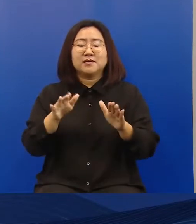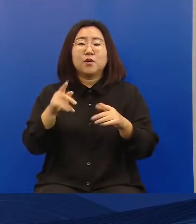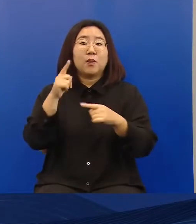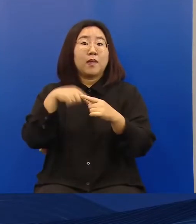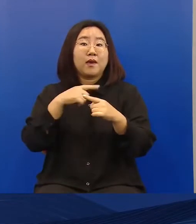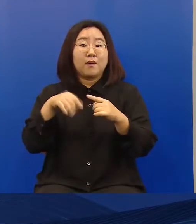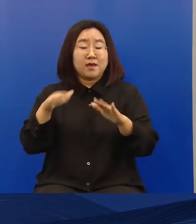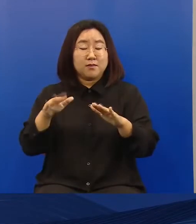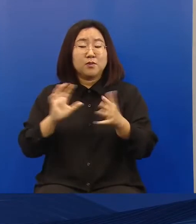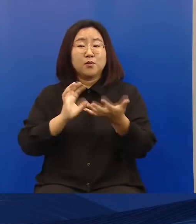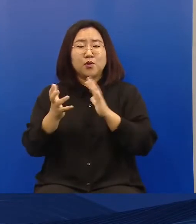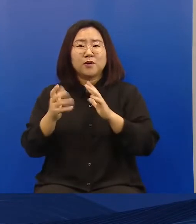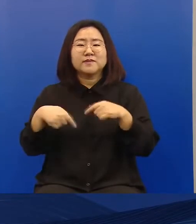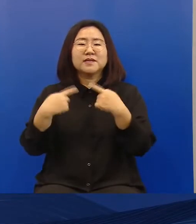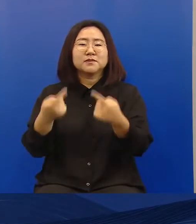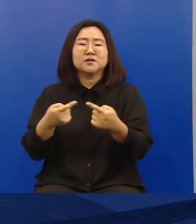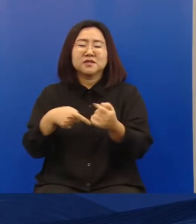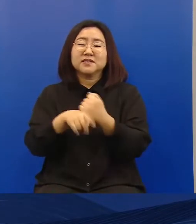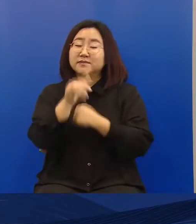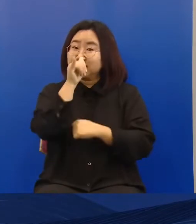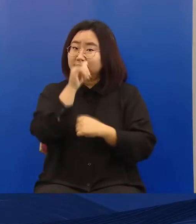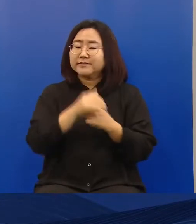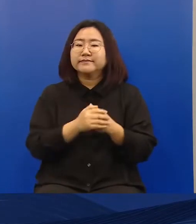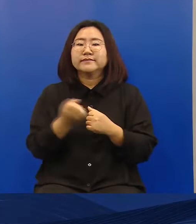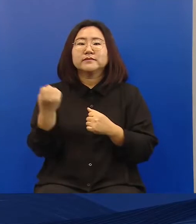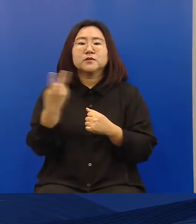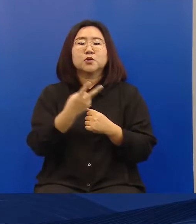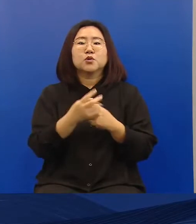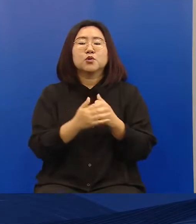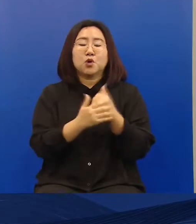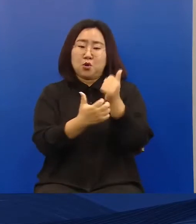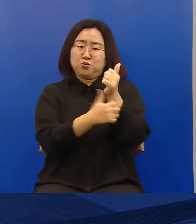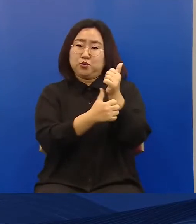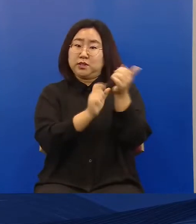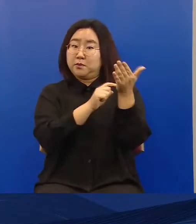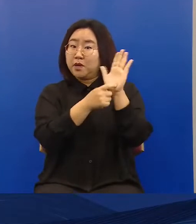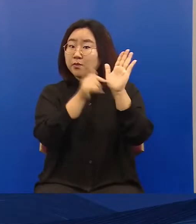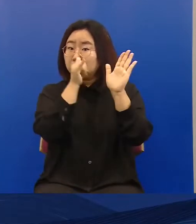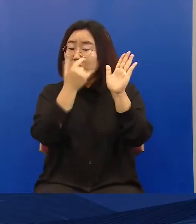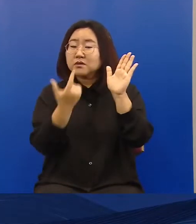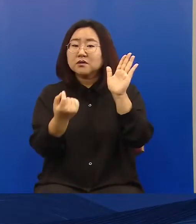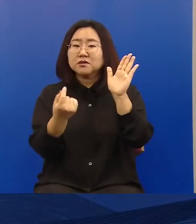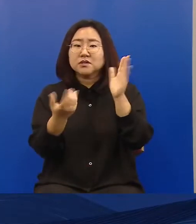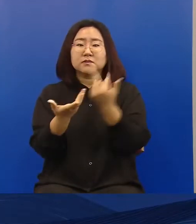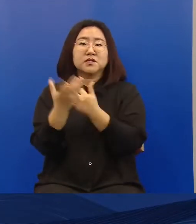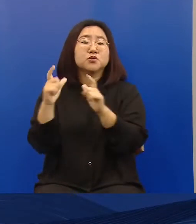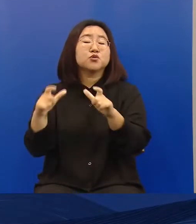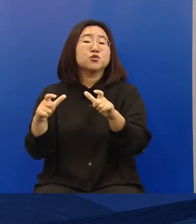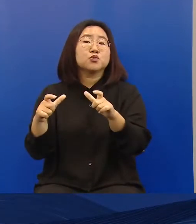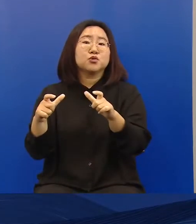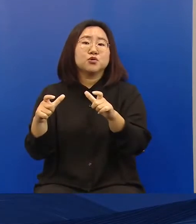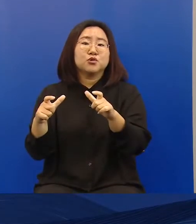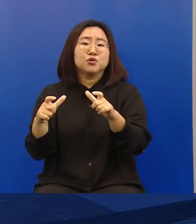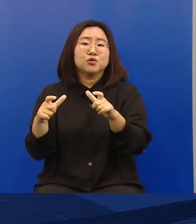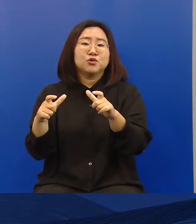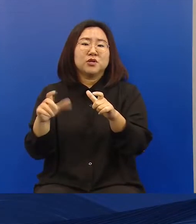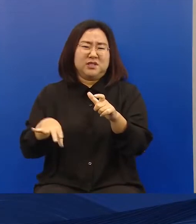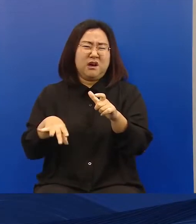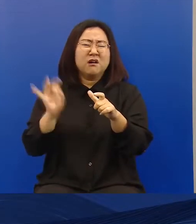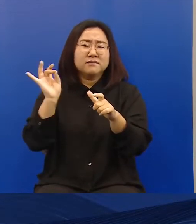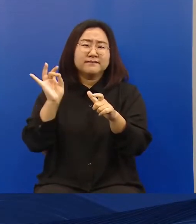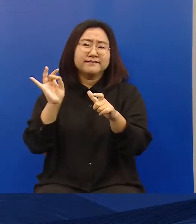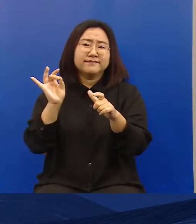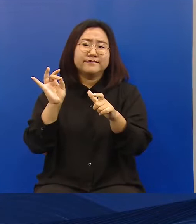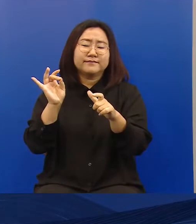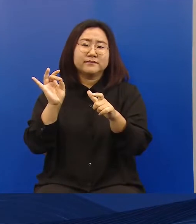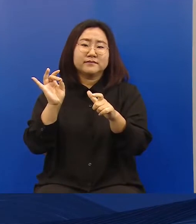of welfare, and I believe it is an important element of our society. As Vice Governor of Jeju mentioned,